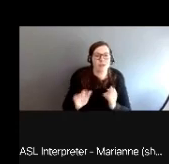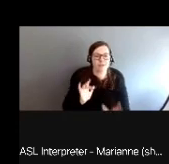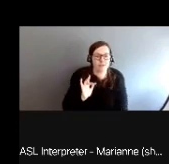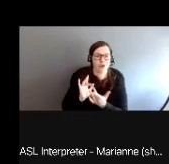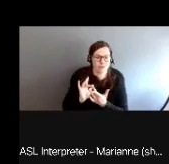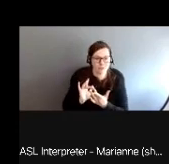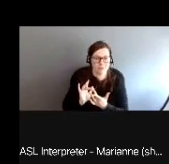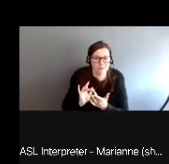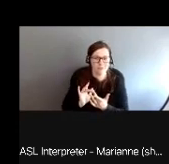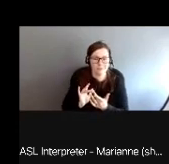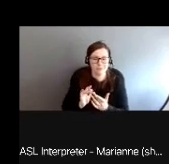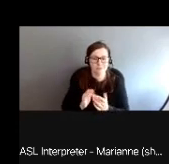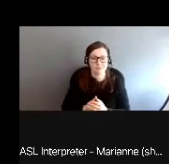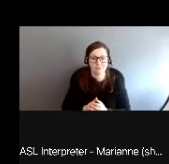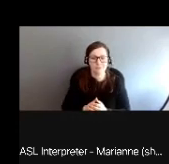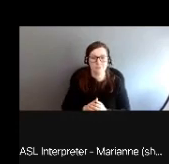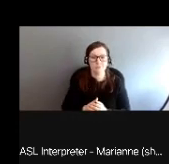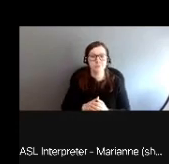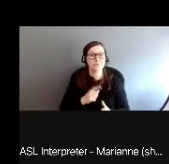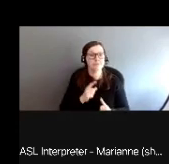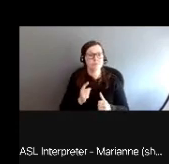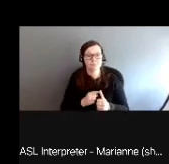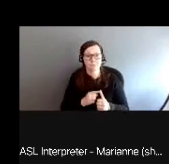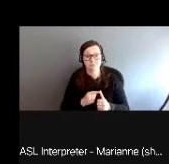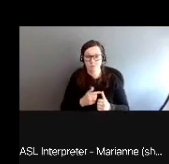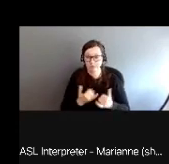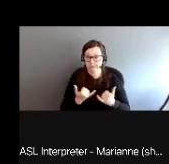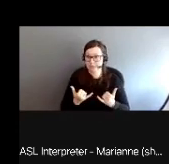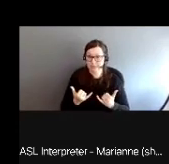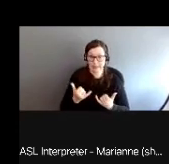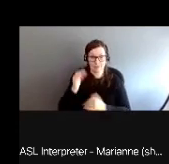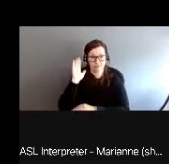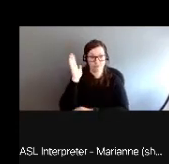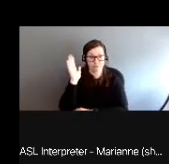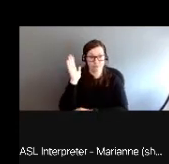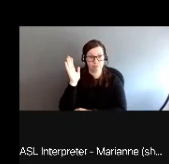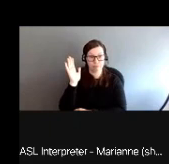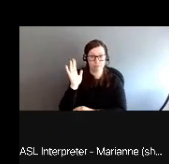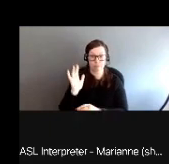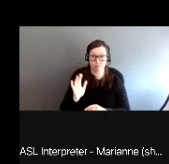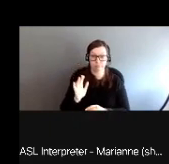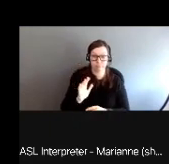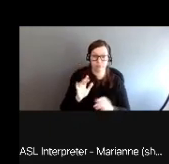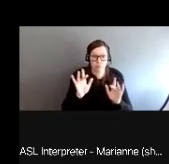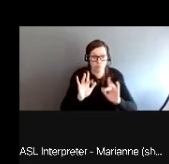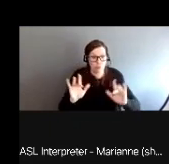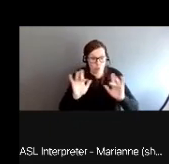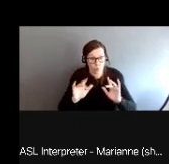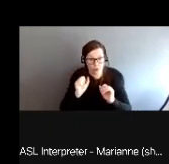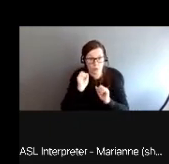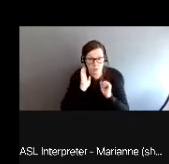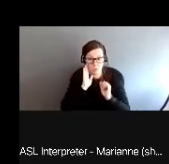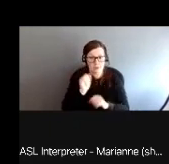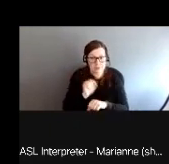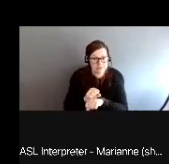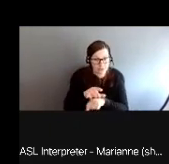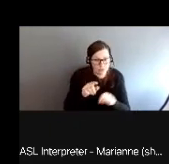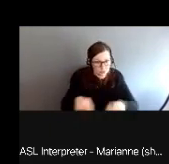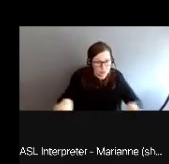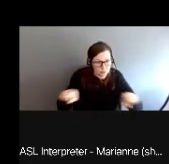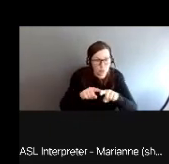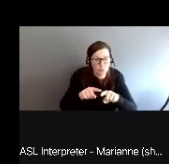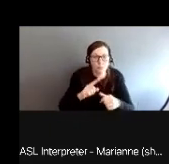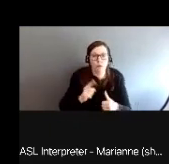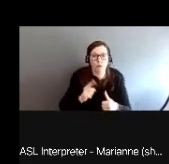will be sending the recording, all kinds of resources we had from you, from the chat and from our presenters. Very likely it's going to be